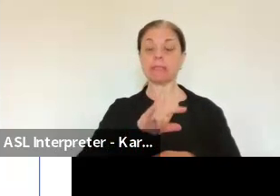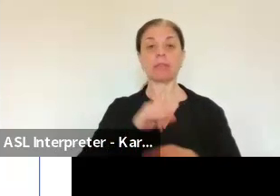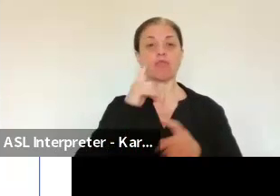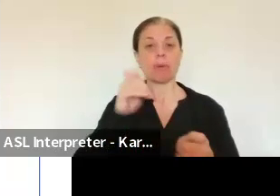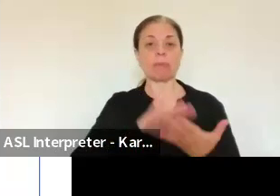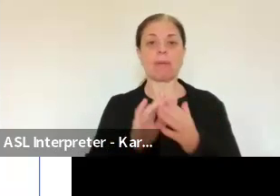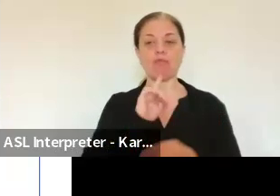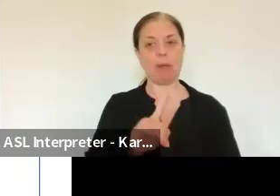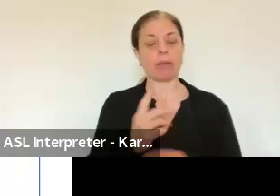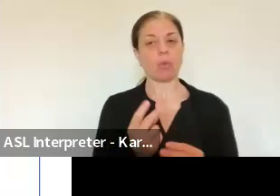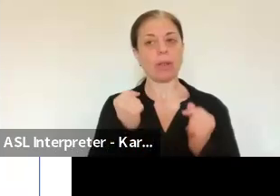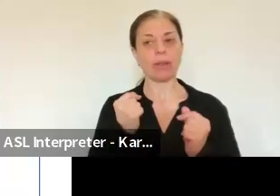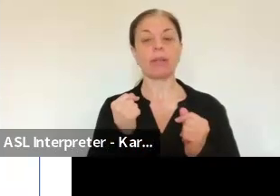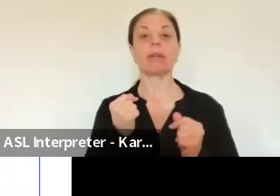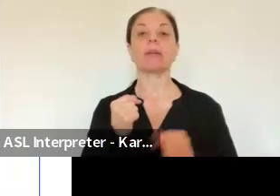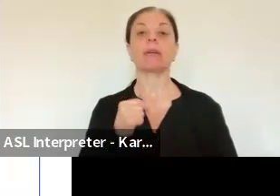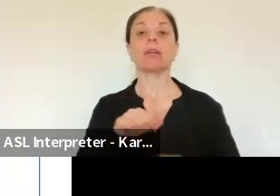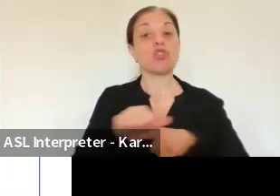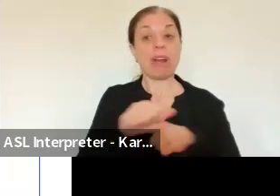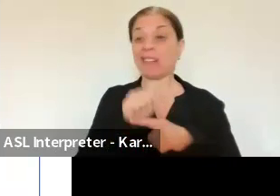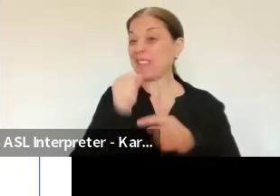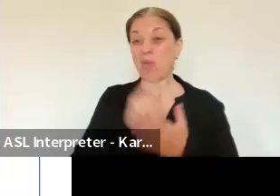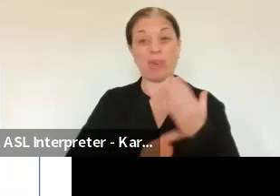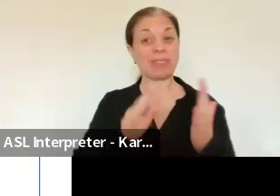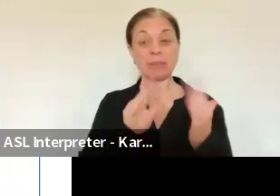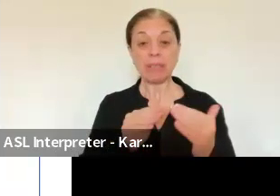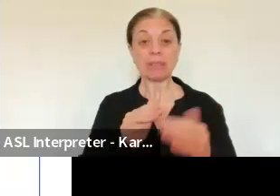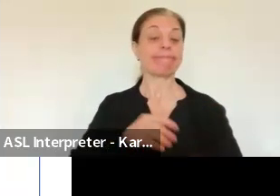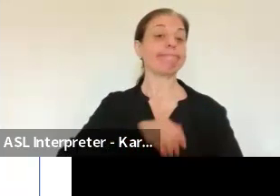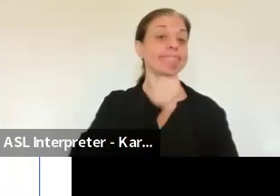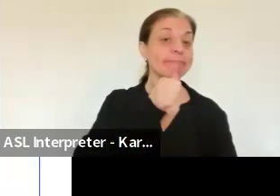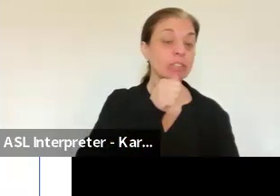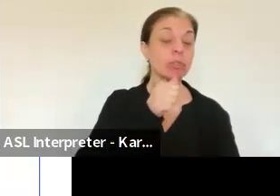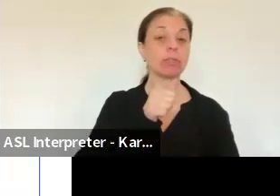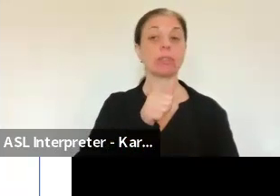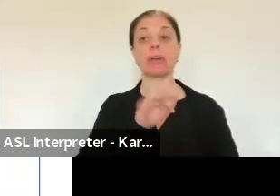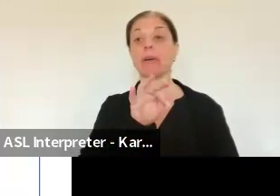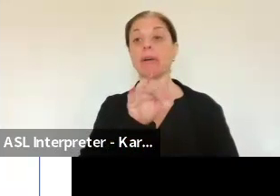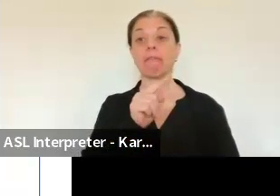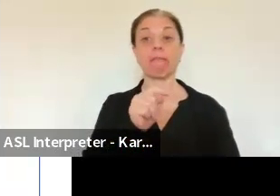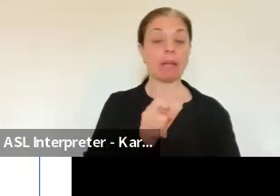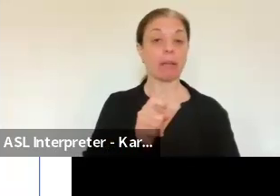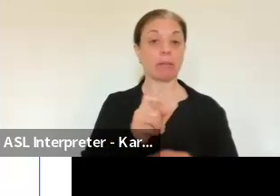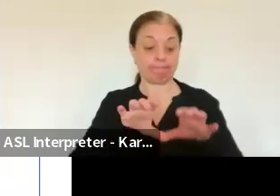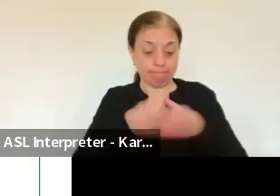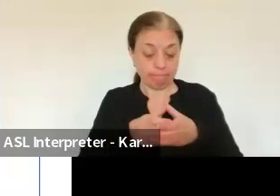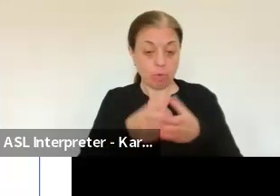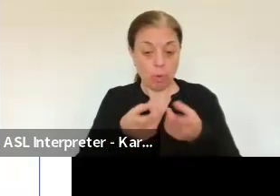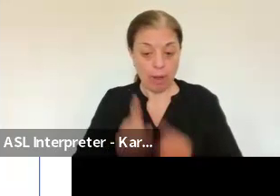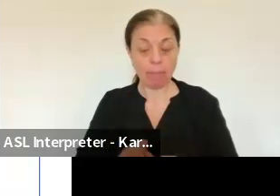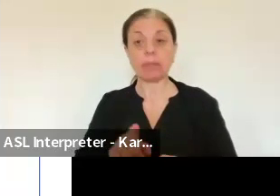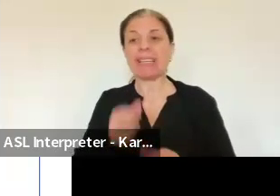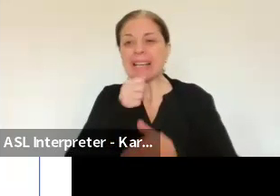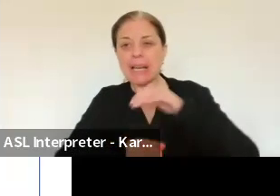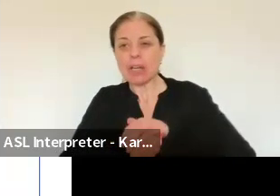a reality. But training is nothing like what she expected, and secrets, like the fate of the fleet's previous Lancer squad and hidden truths about the